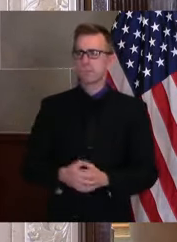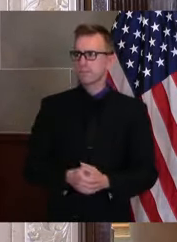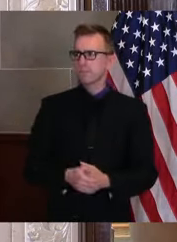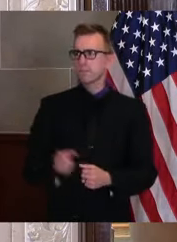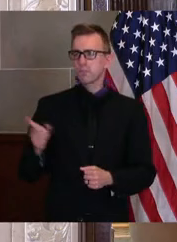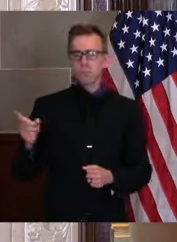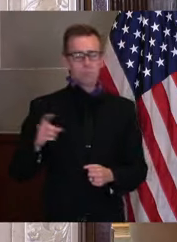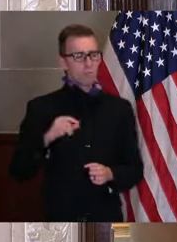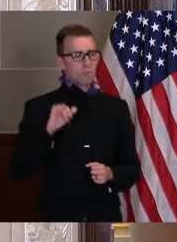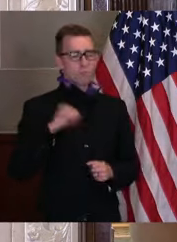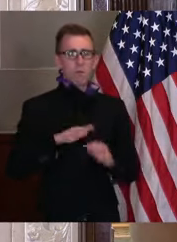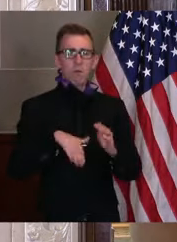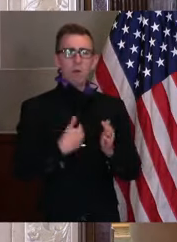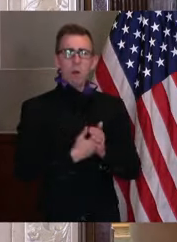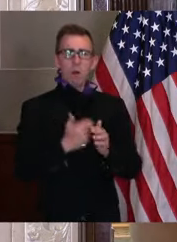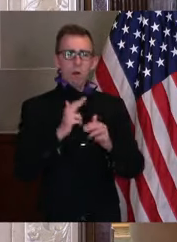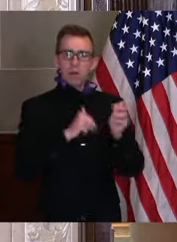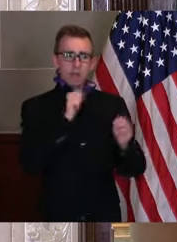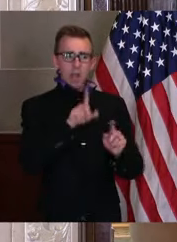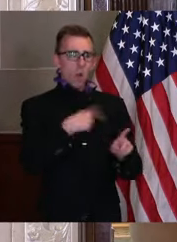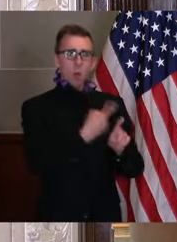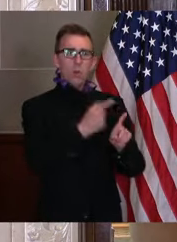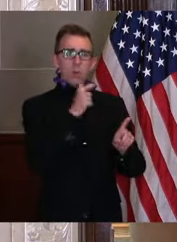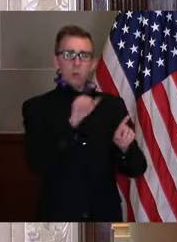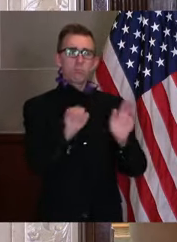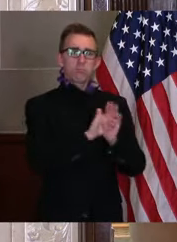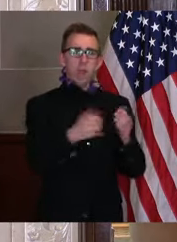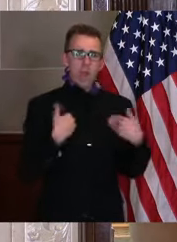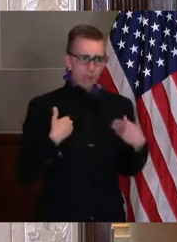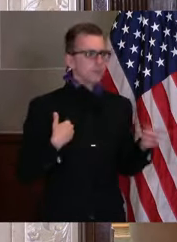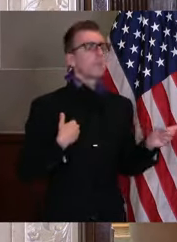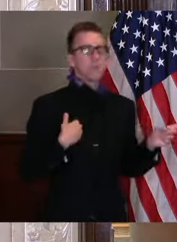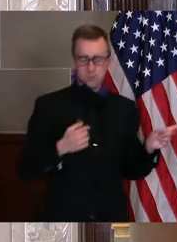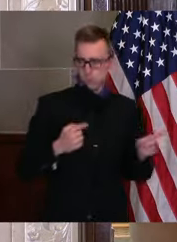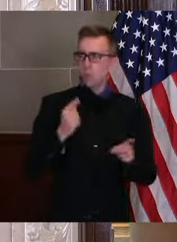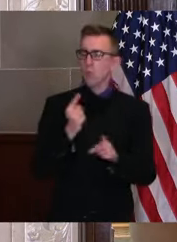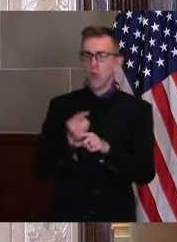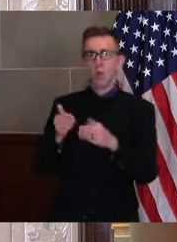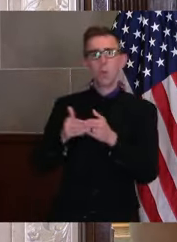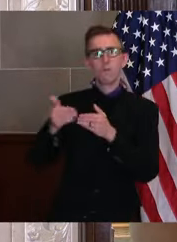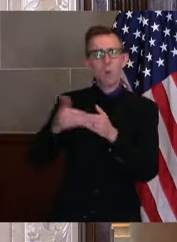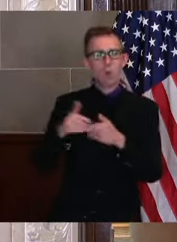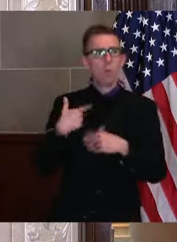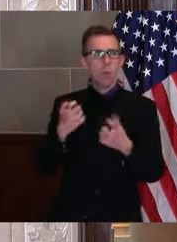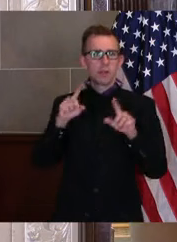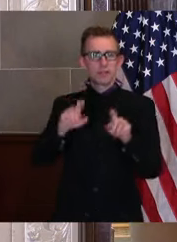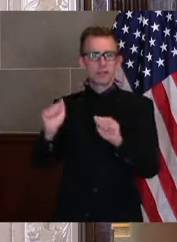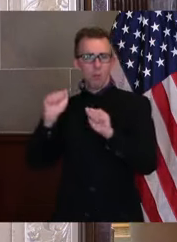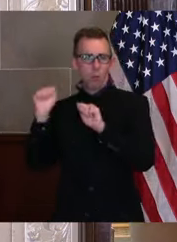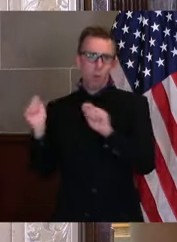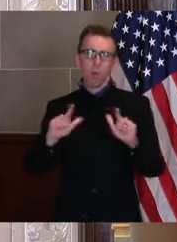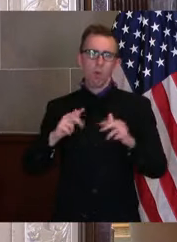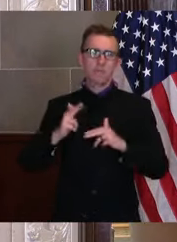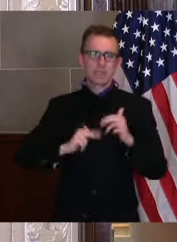those are all such facilities, not just the ones that have cases? Yes, going forward, that would be all such facilities.